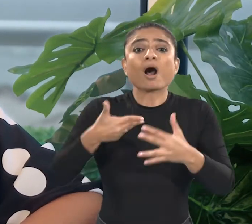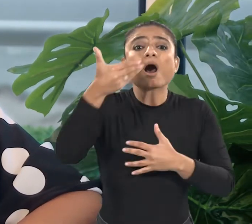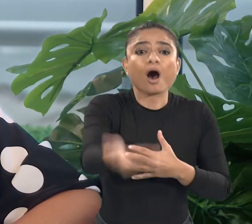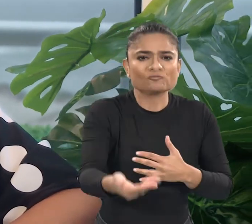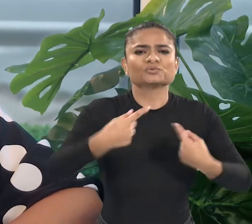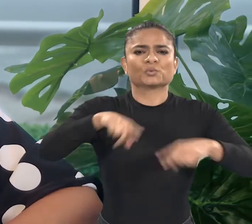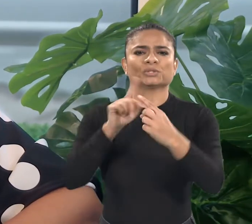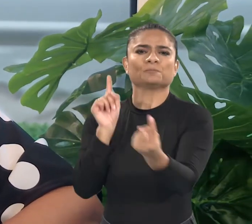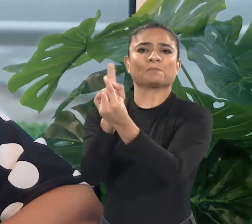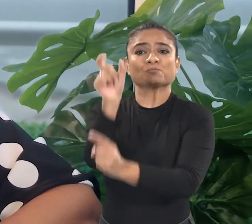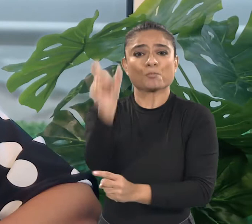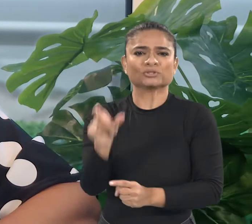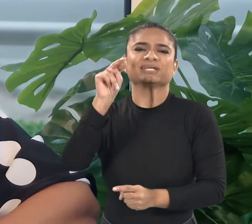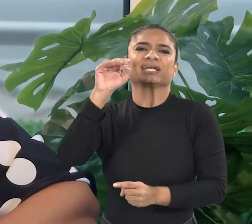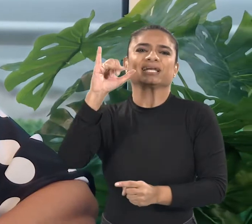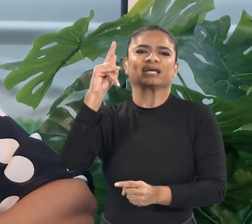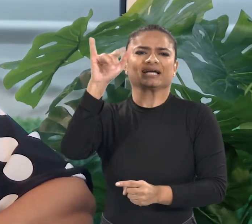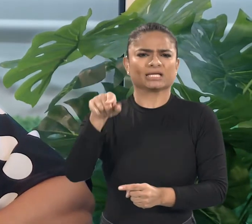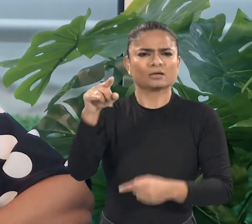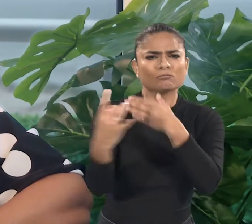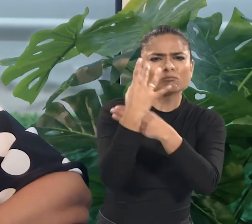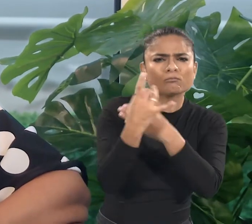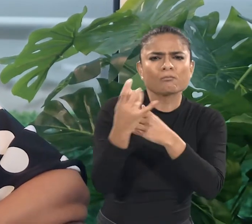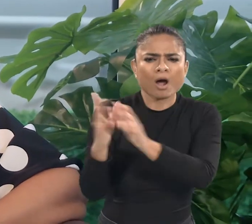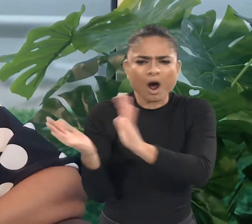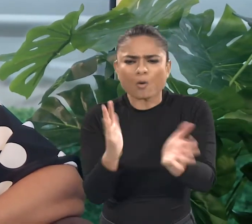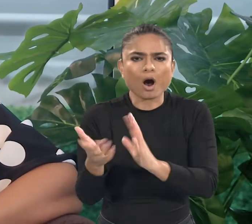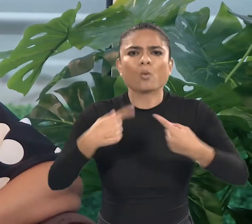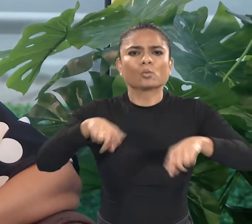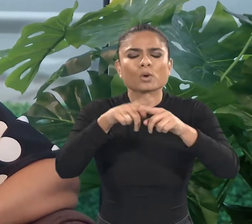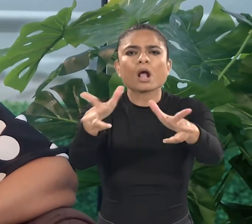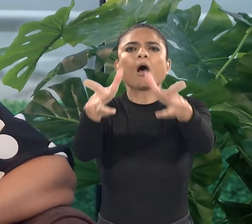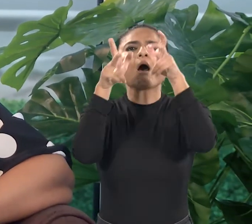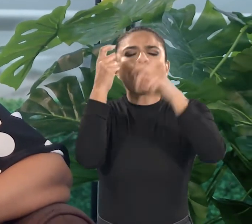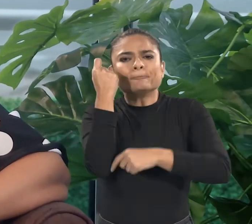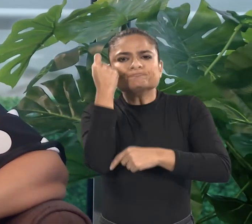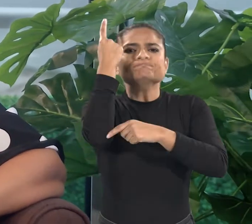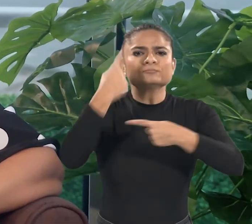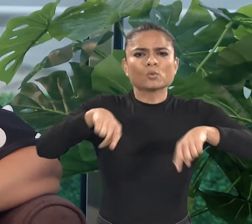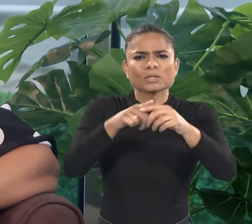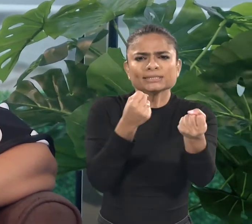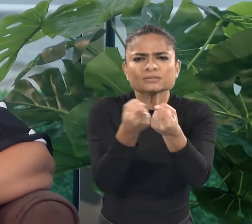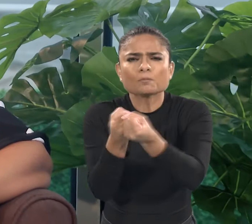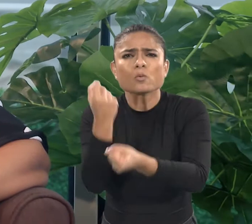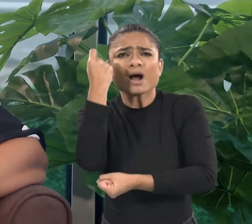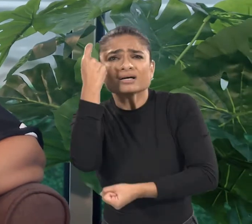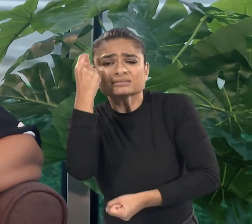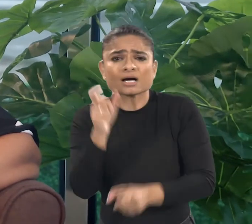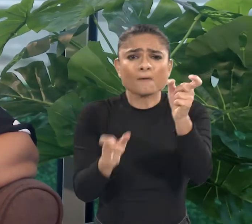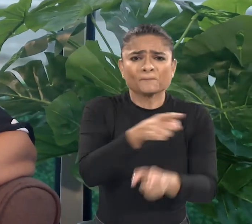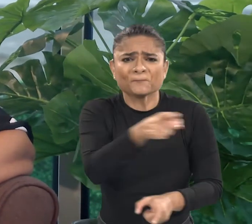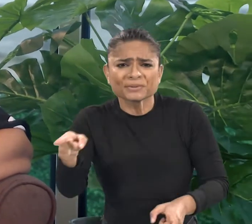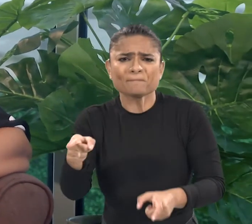after the break, in the studio with us is Nikki Abdiner, a clinical psychologist who will help us gain a deeper understanding of mental